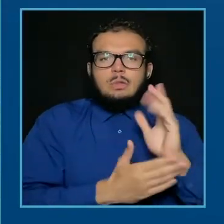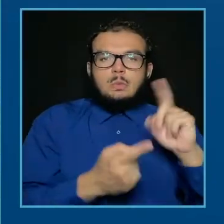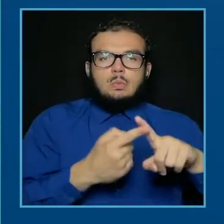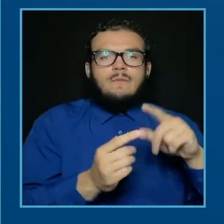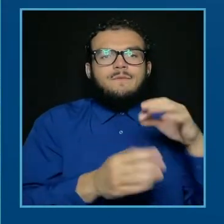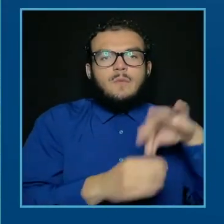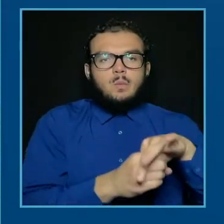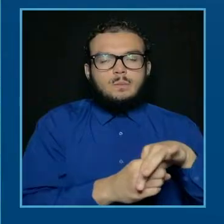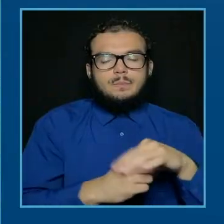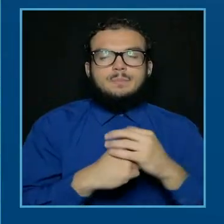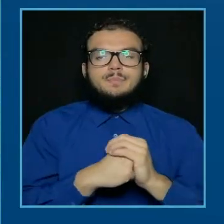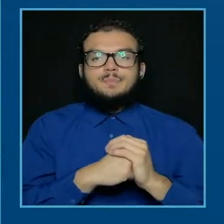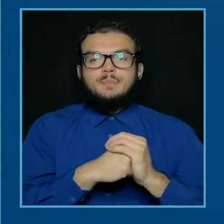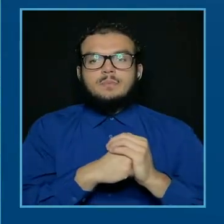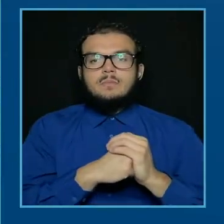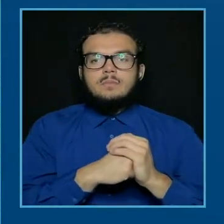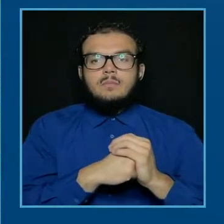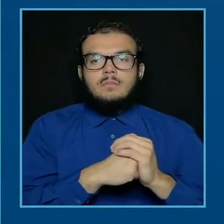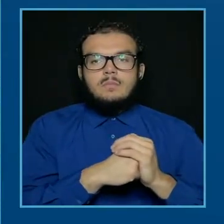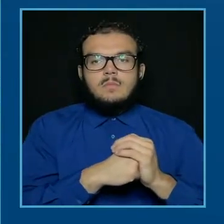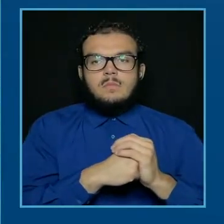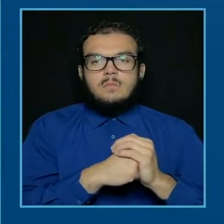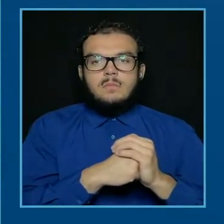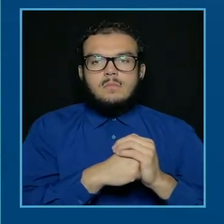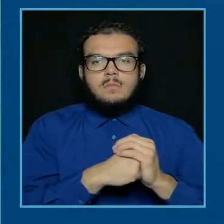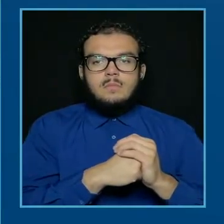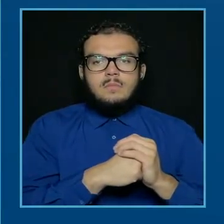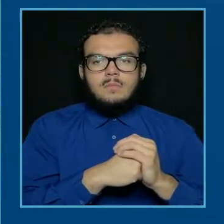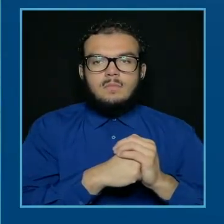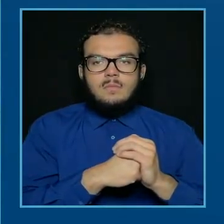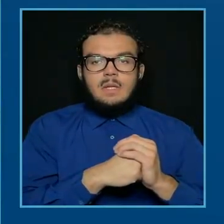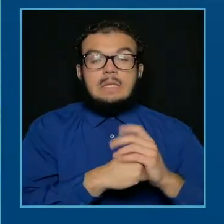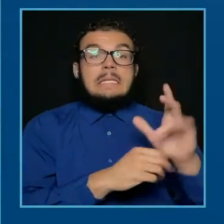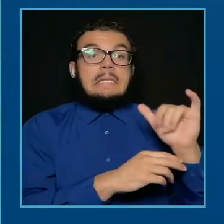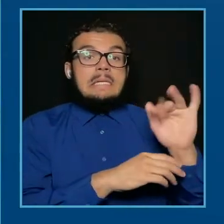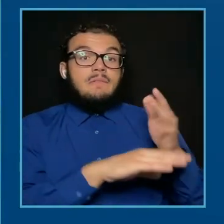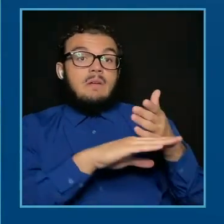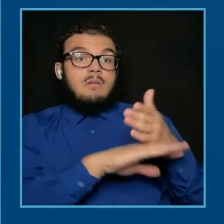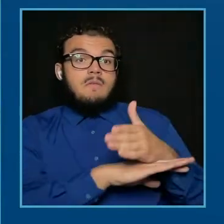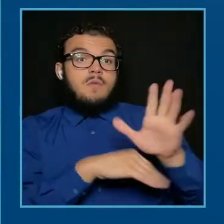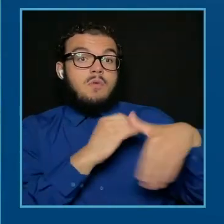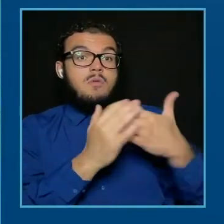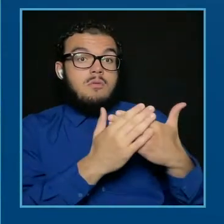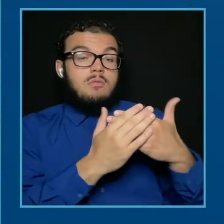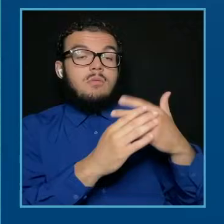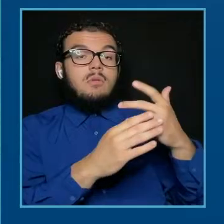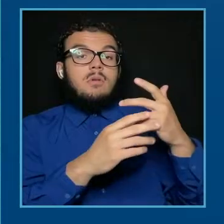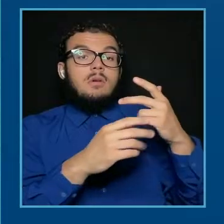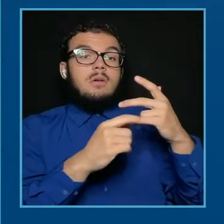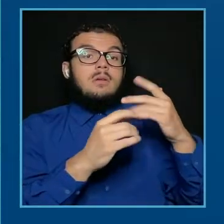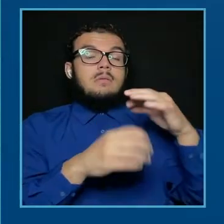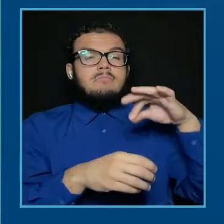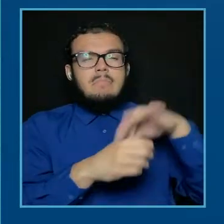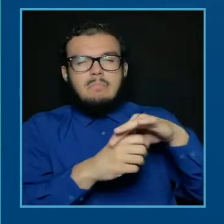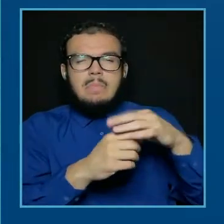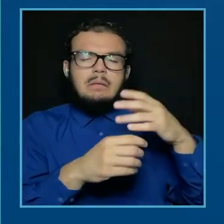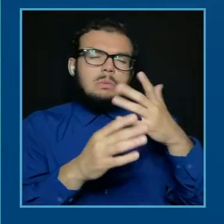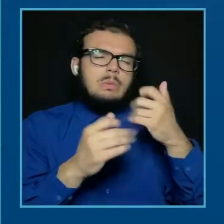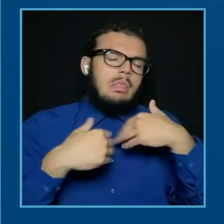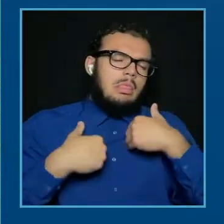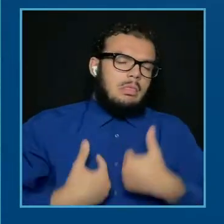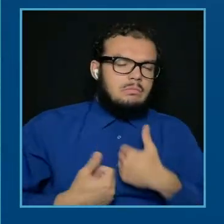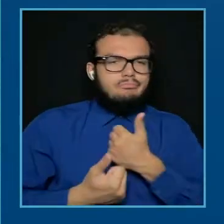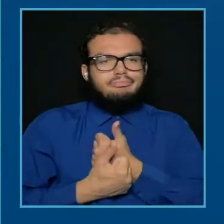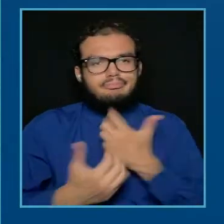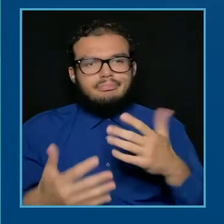example, if, after all of these ballots, you got kind of tired, you wanted to take a break, and you went